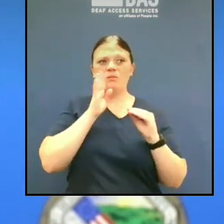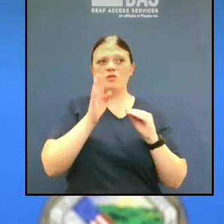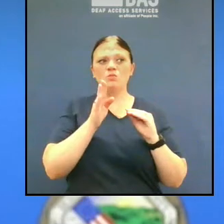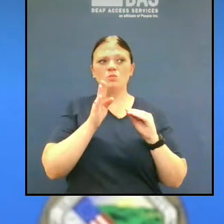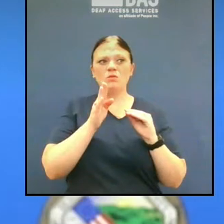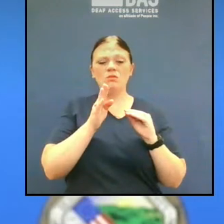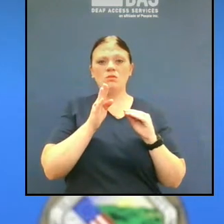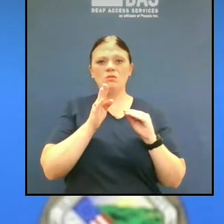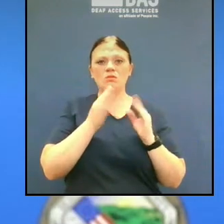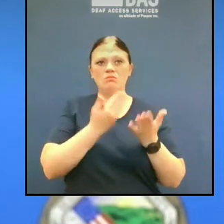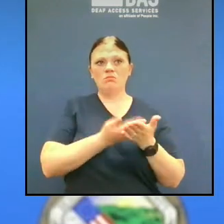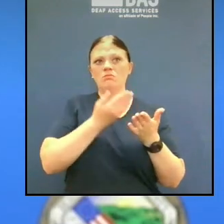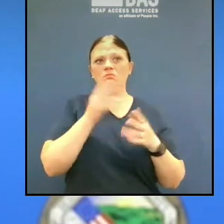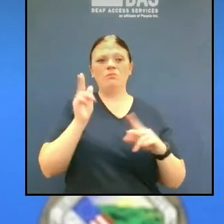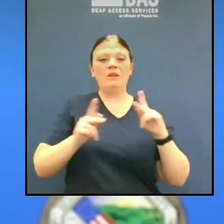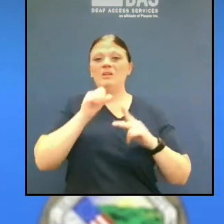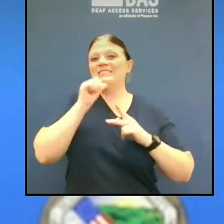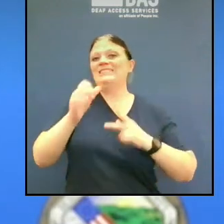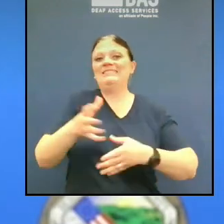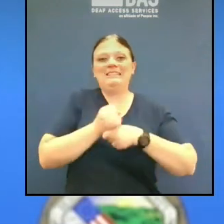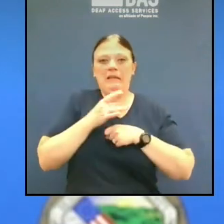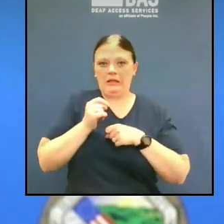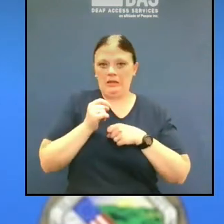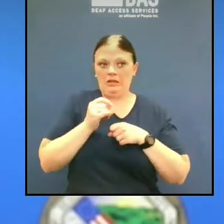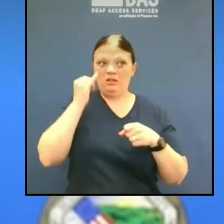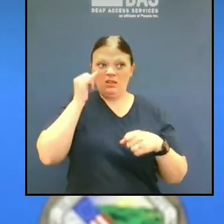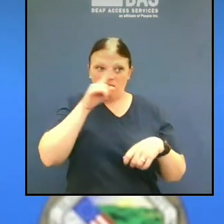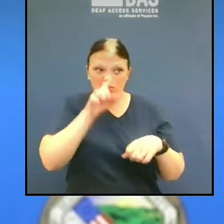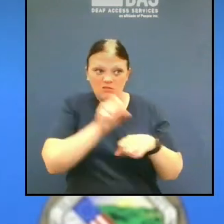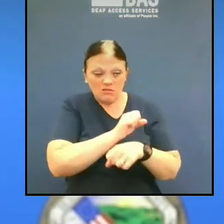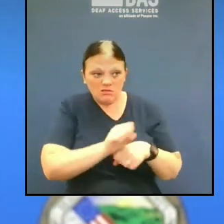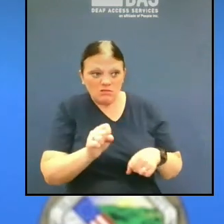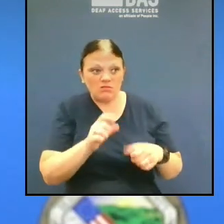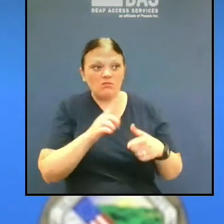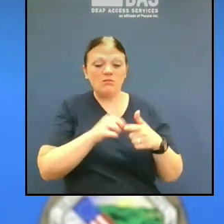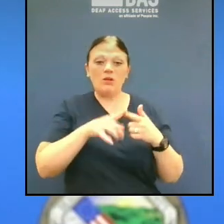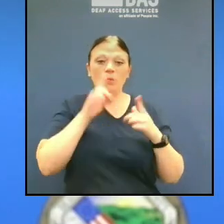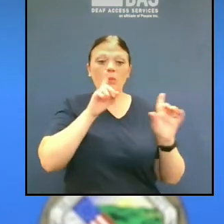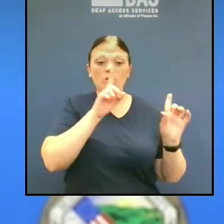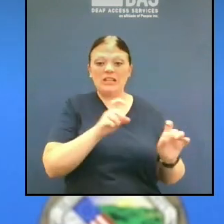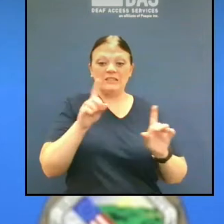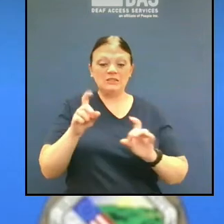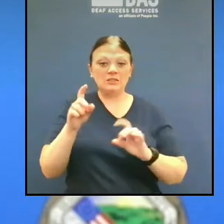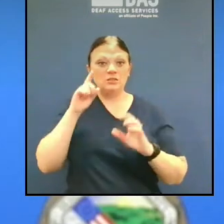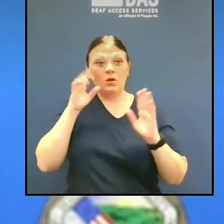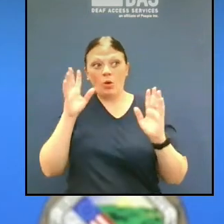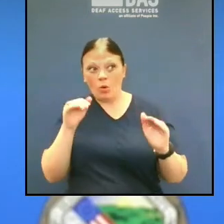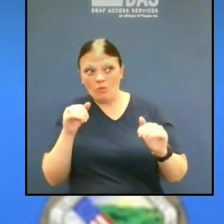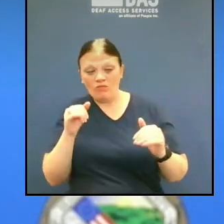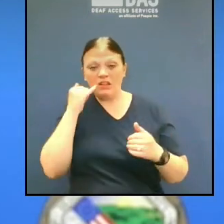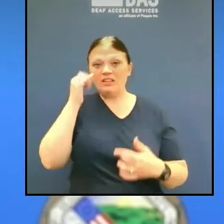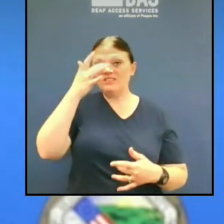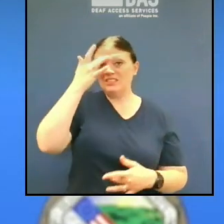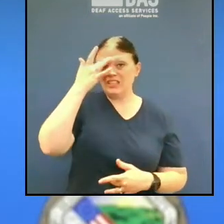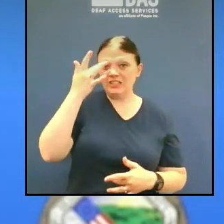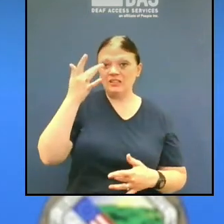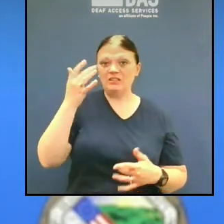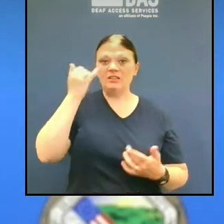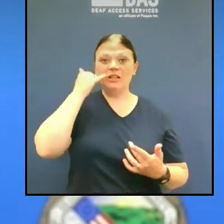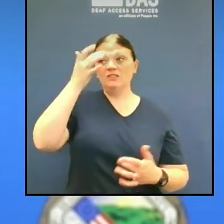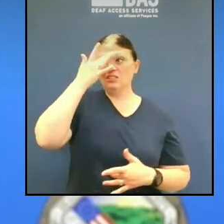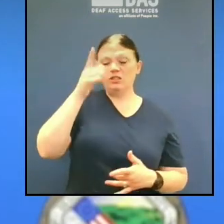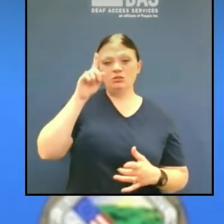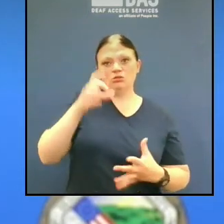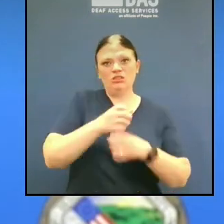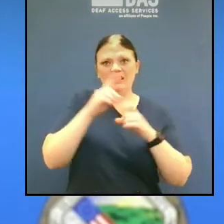show that people did not contract it. If they did, we're going to test them. Hopefully, if they are sick, and if you're sick, you should